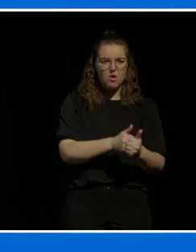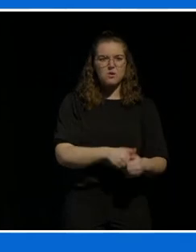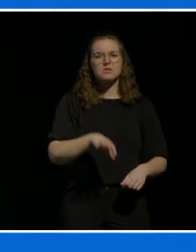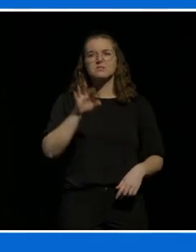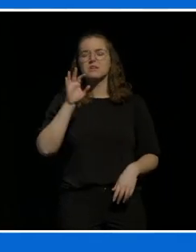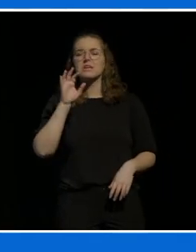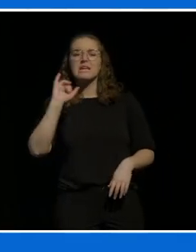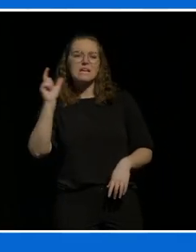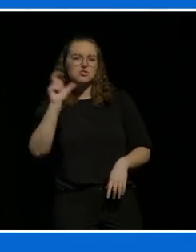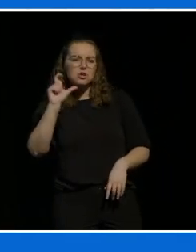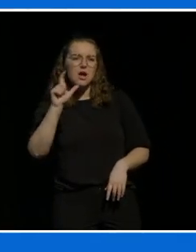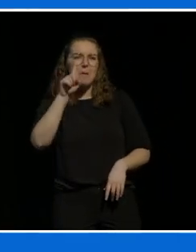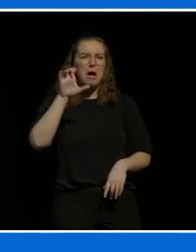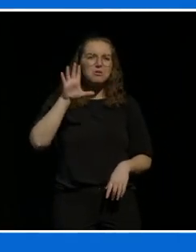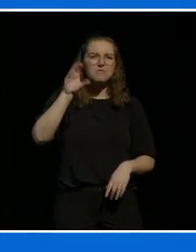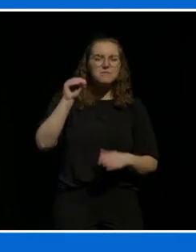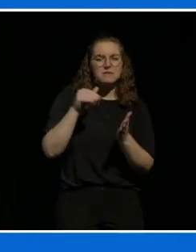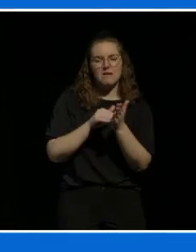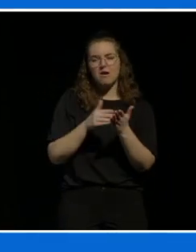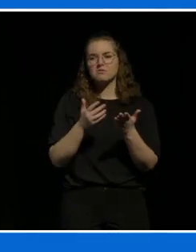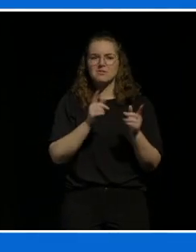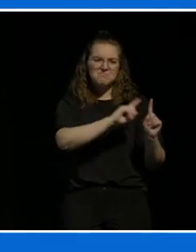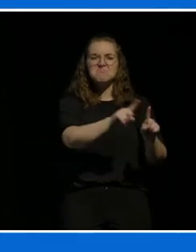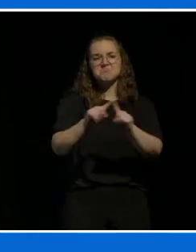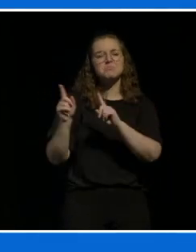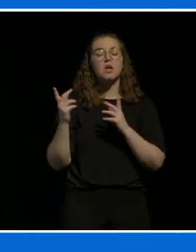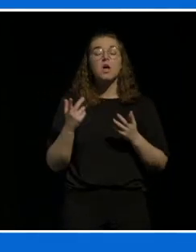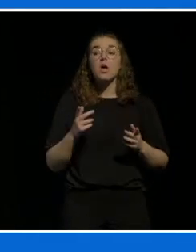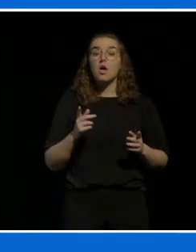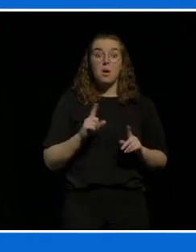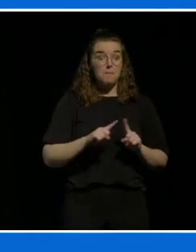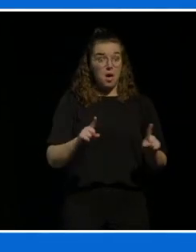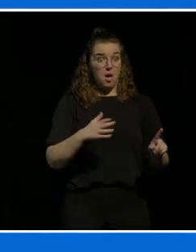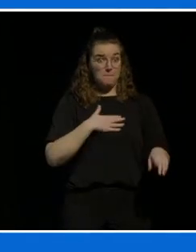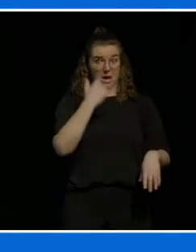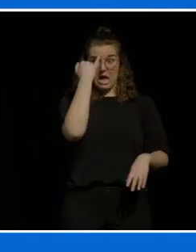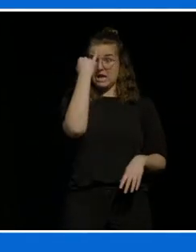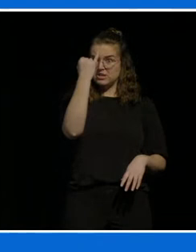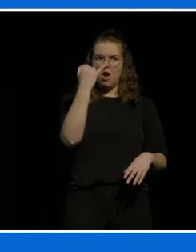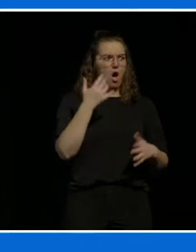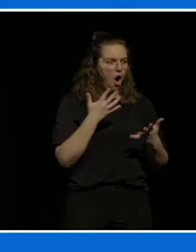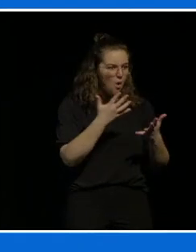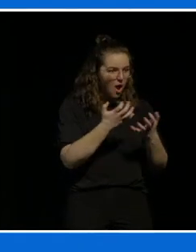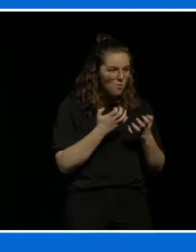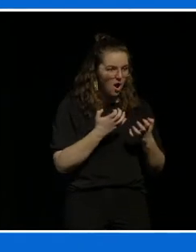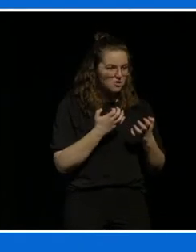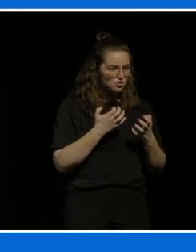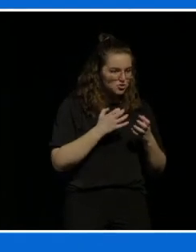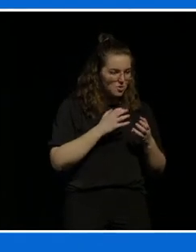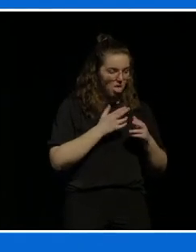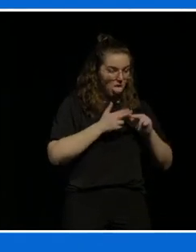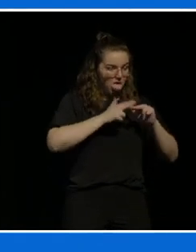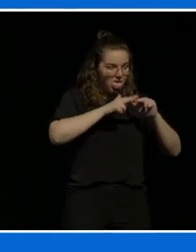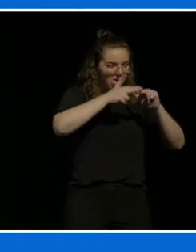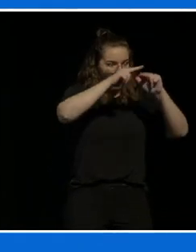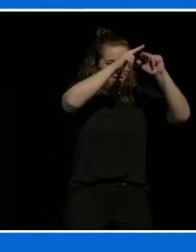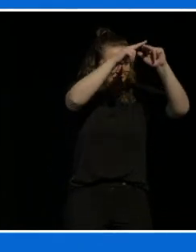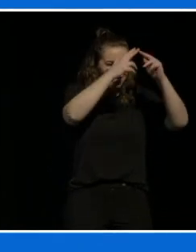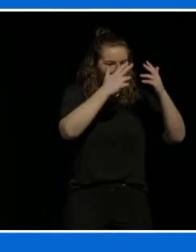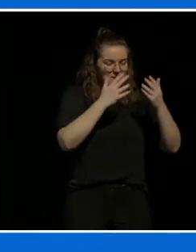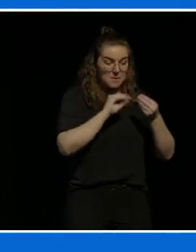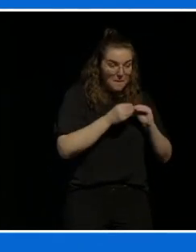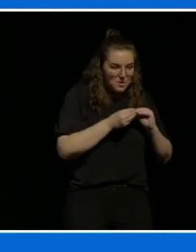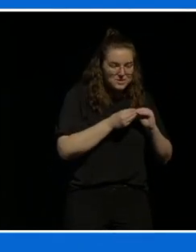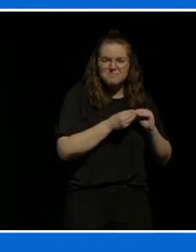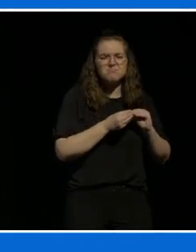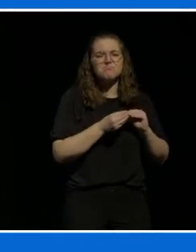150,000. And then others like in different places too. But the idea wasn't about building the numbers. It was about building a community. And some